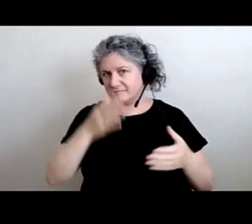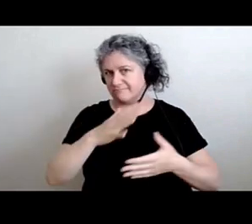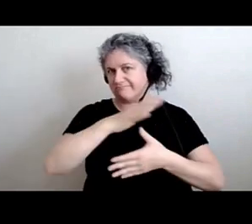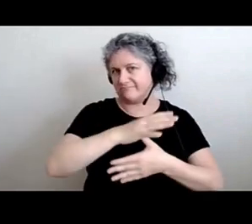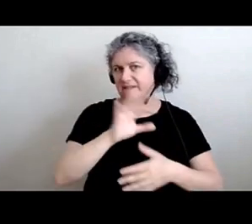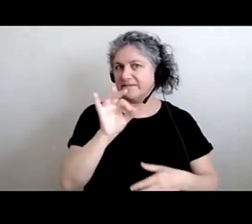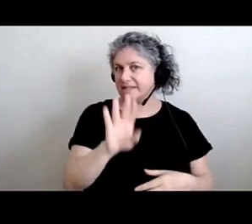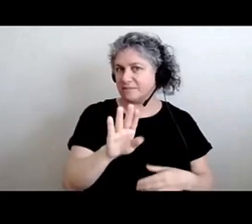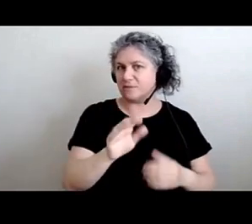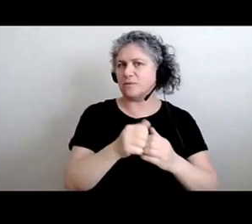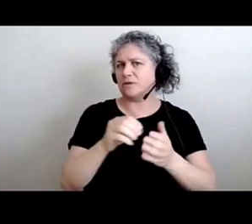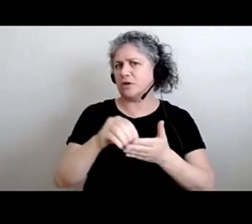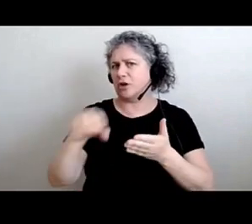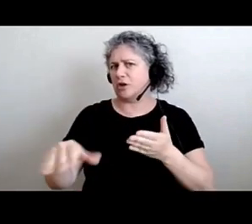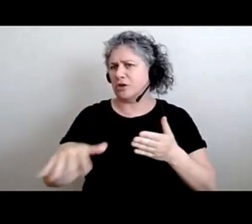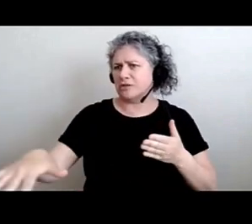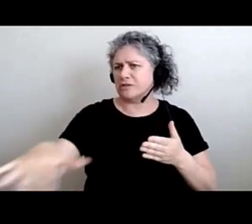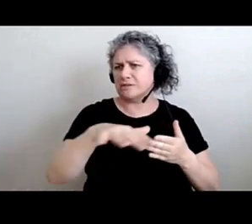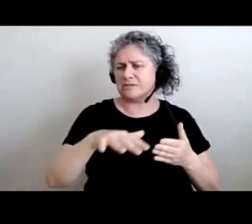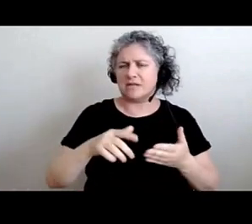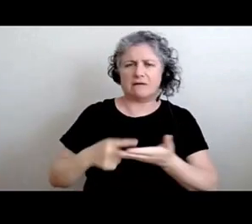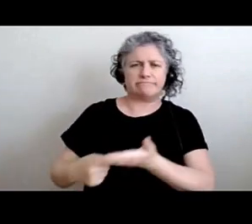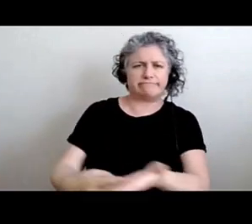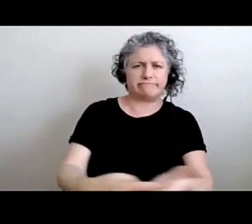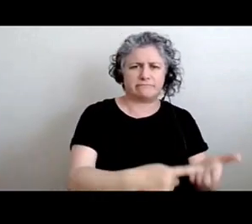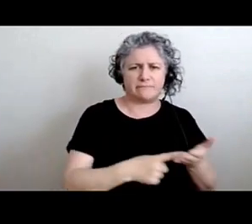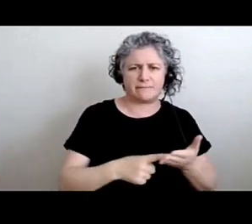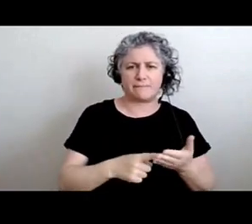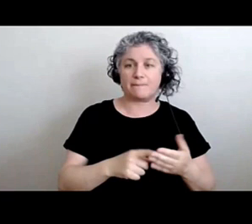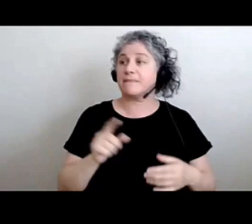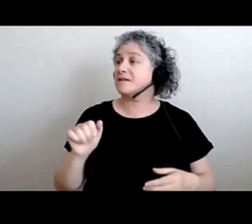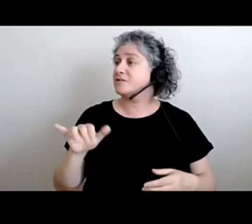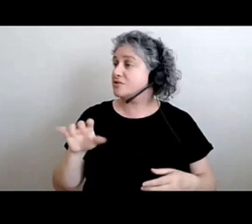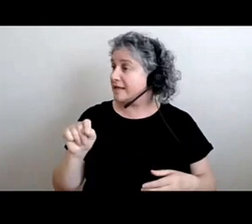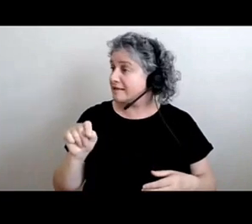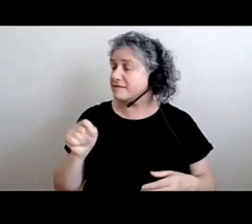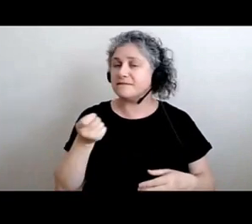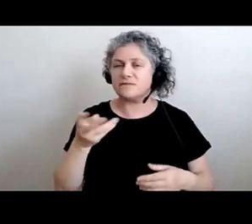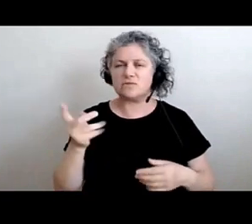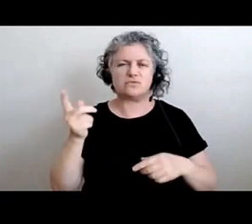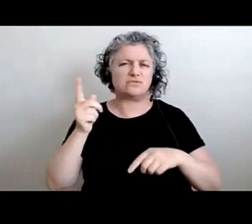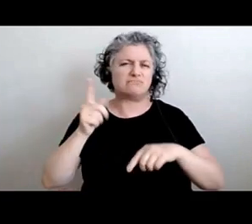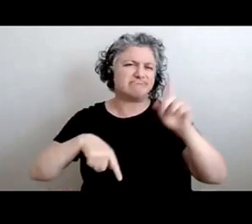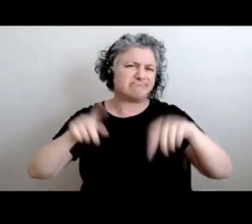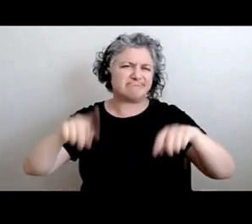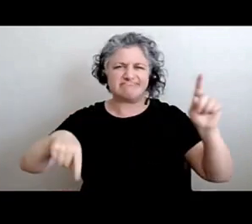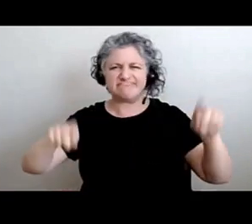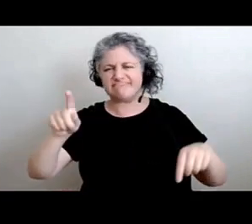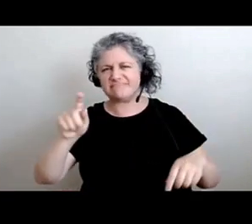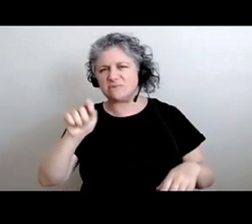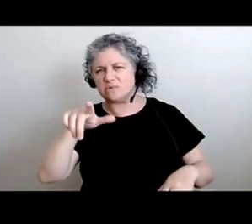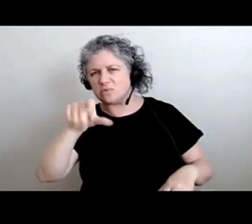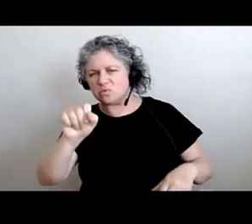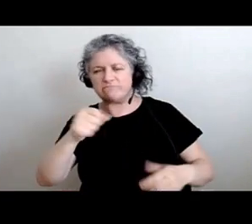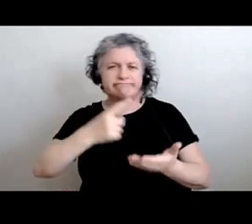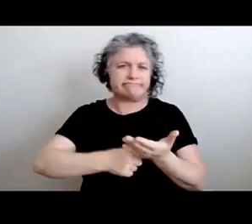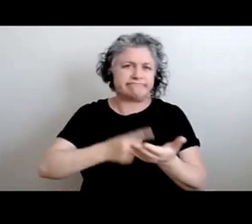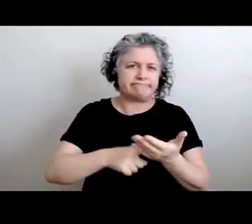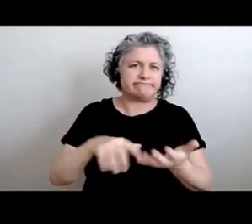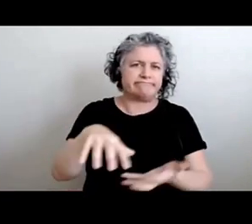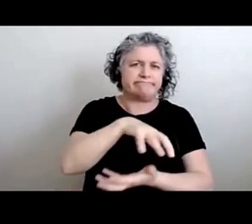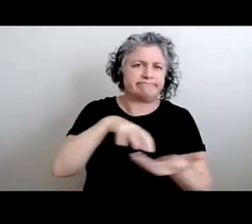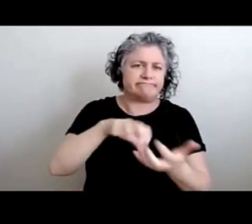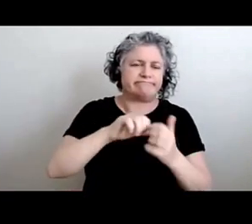and connecting with them. Janet will be using a few different tools and talking about a mix of them and how she's using them